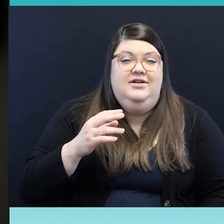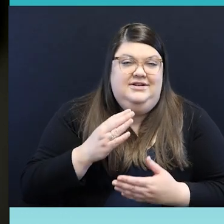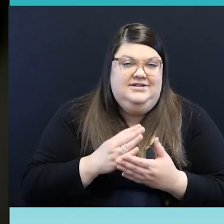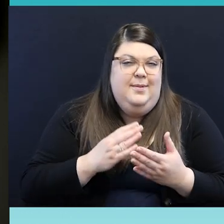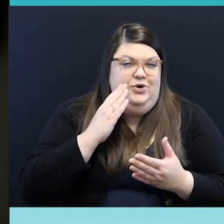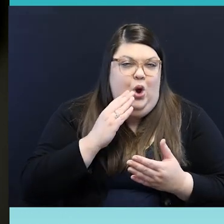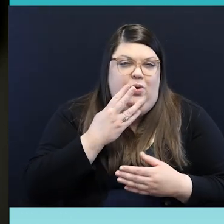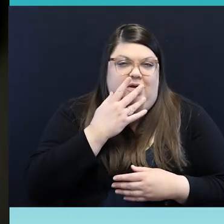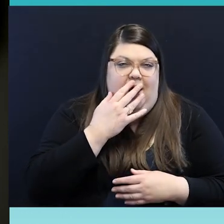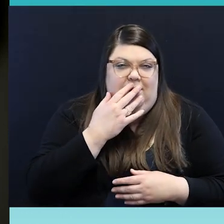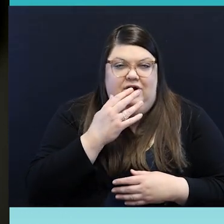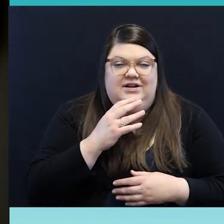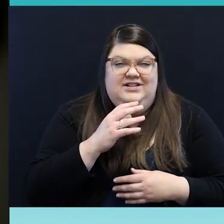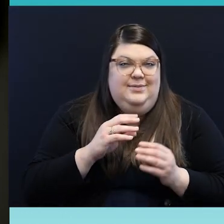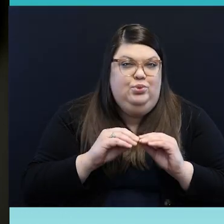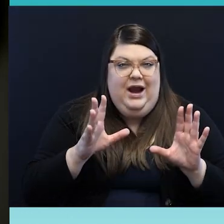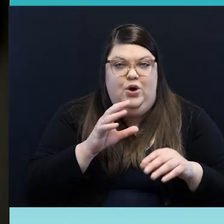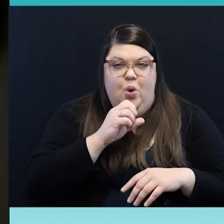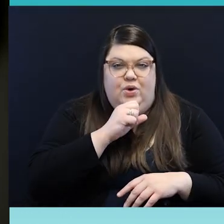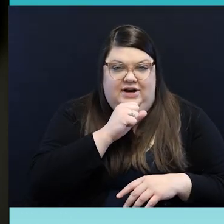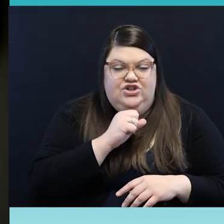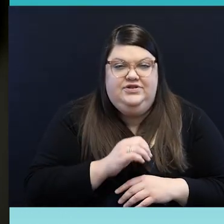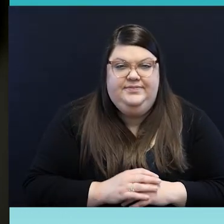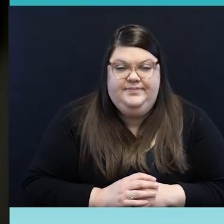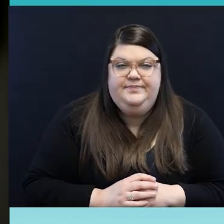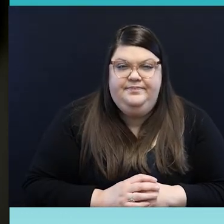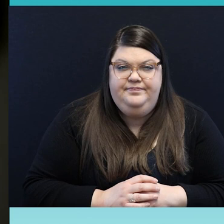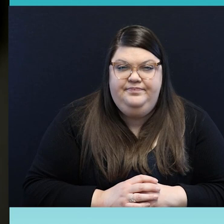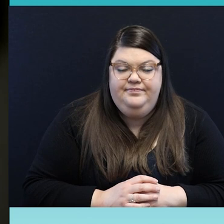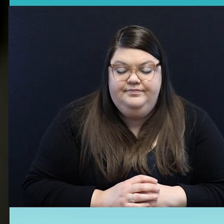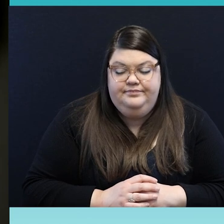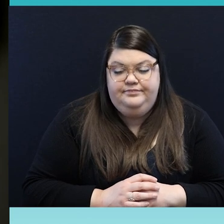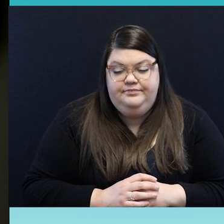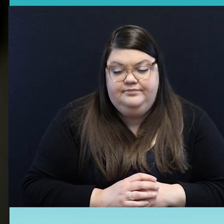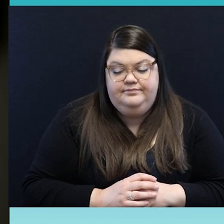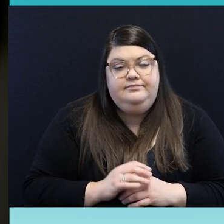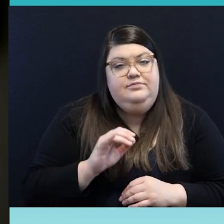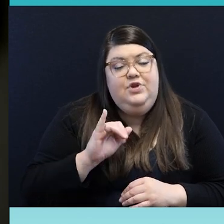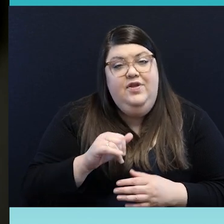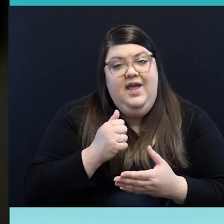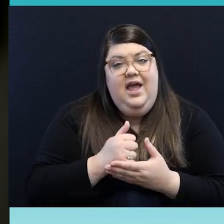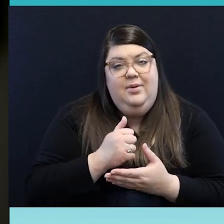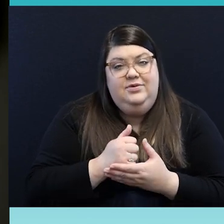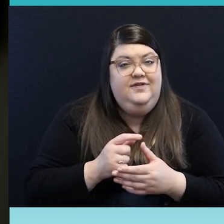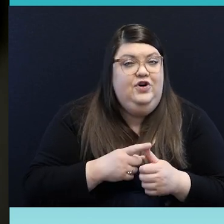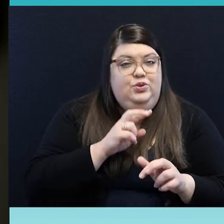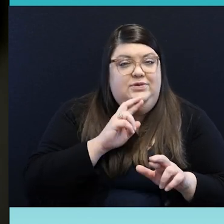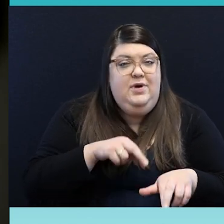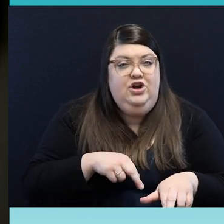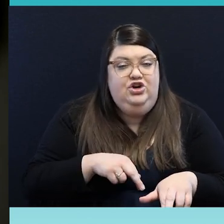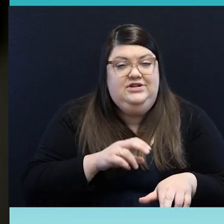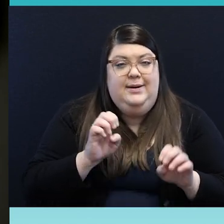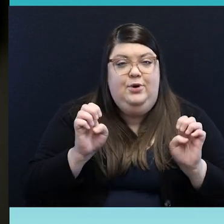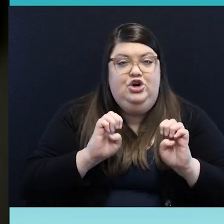form, which is a bright orange document. And that's a document that guides first responders and emergency